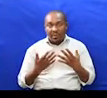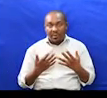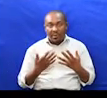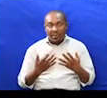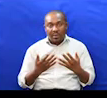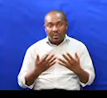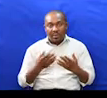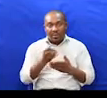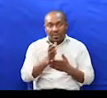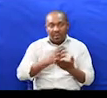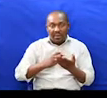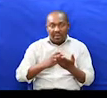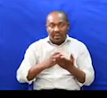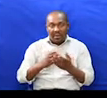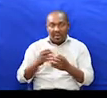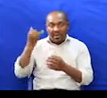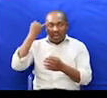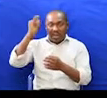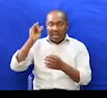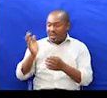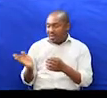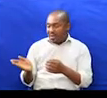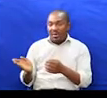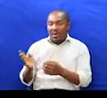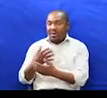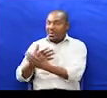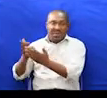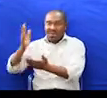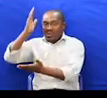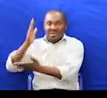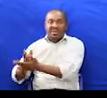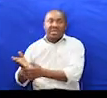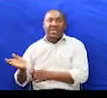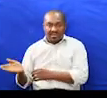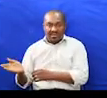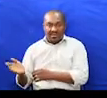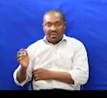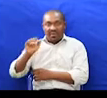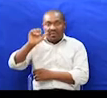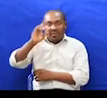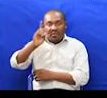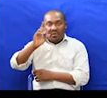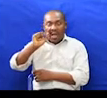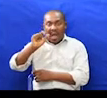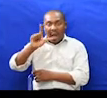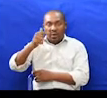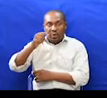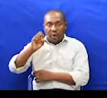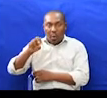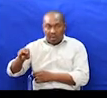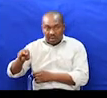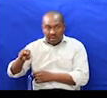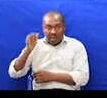of not correct. This idea came with this one, which is true that this can